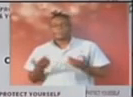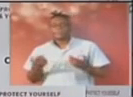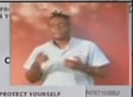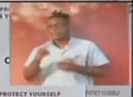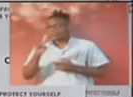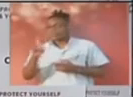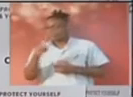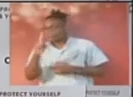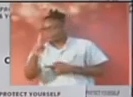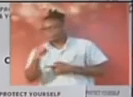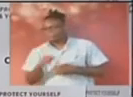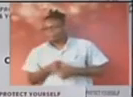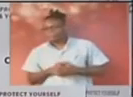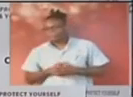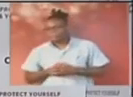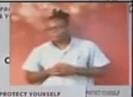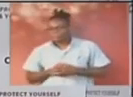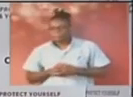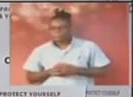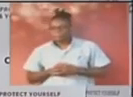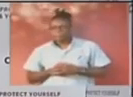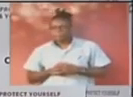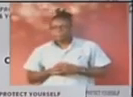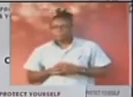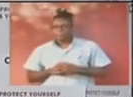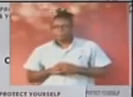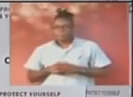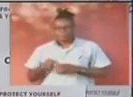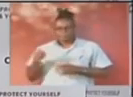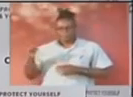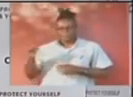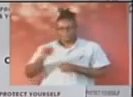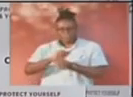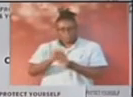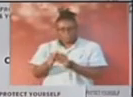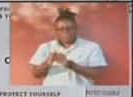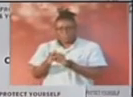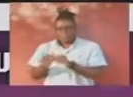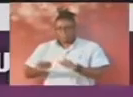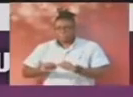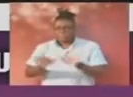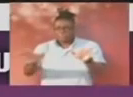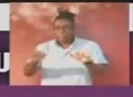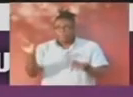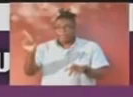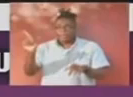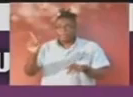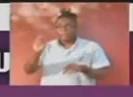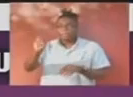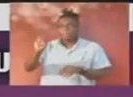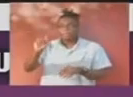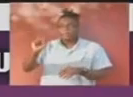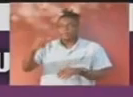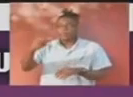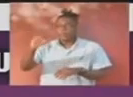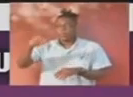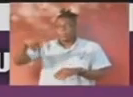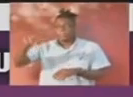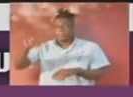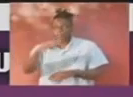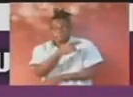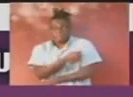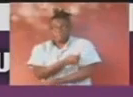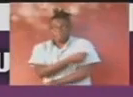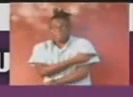of the COVID-19 at the Mount Hope Hospital? Can you verify? Then secondly, finding out about the number of deaths as a result